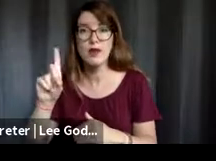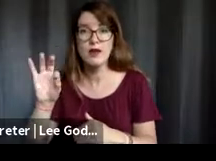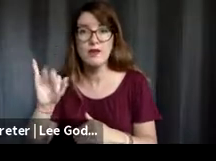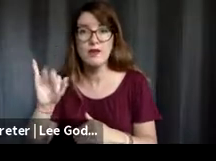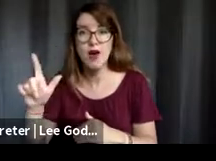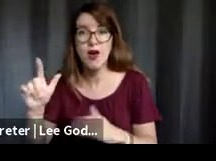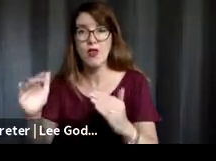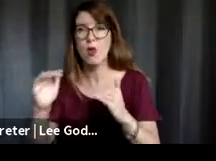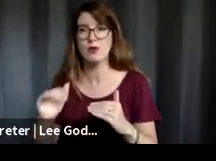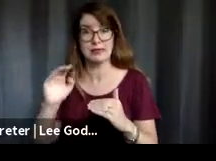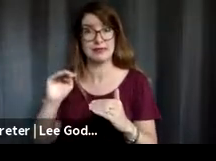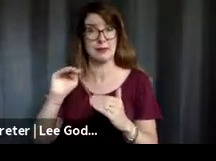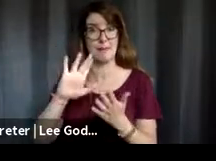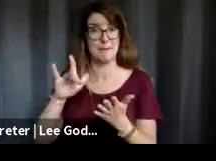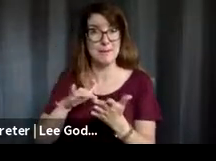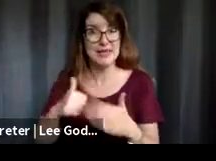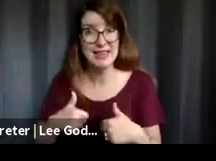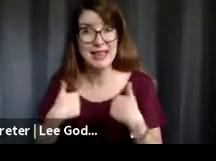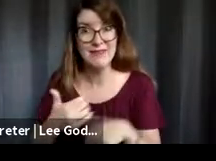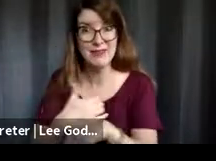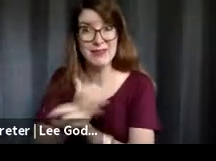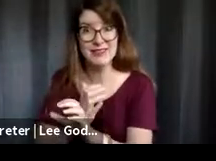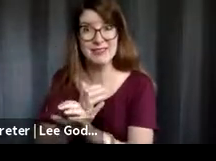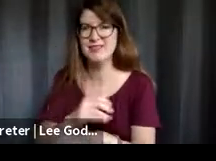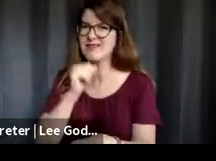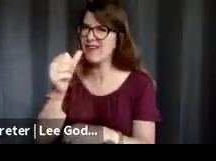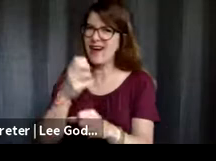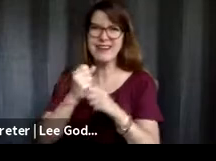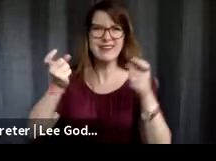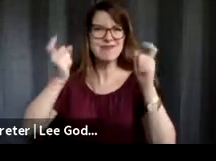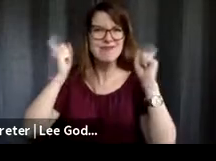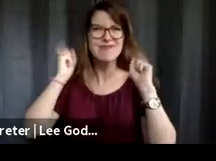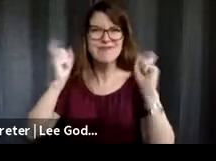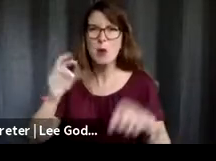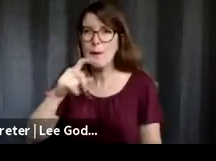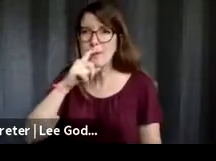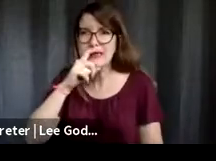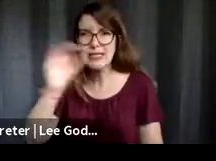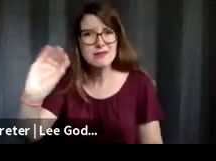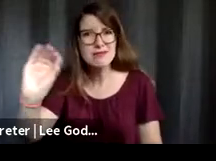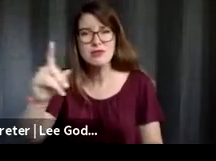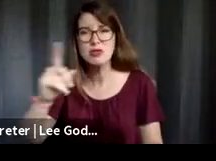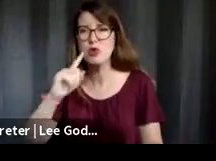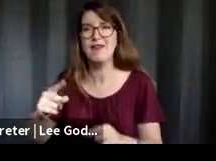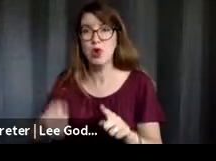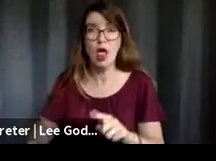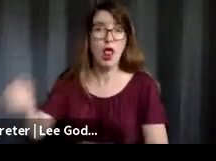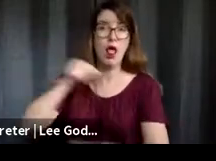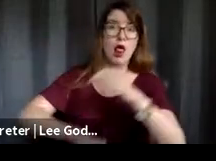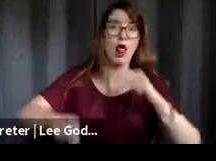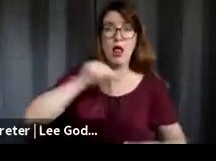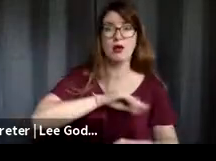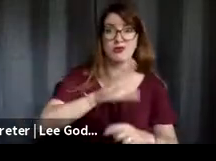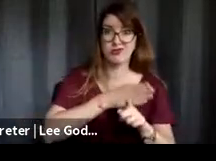of the blocks said midlife crisis. You don't even get a Corvette or a mustache. You have to start over in your career. That's